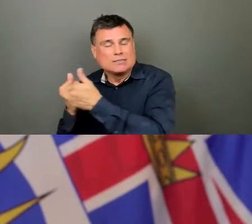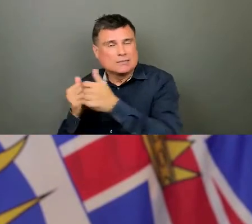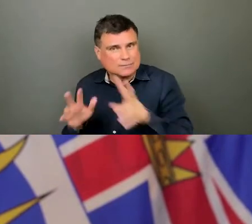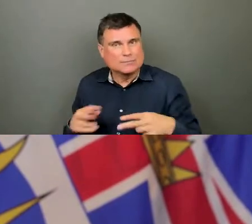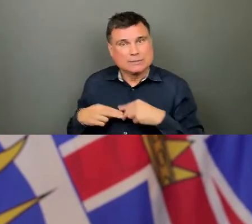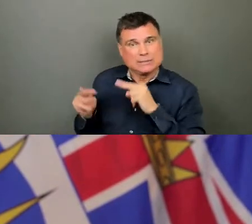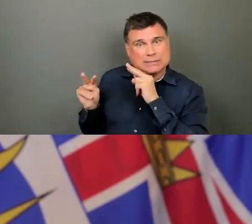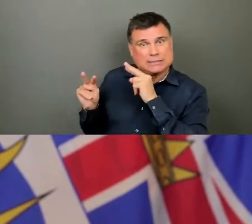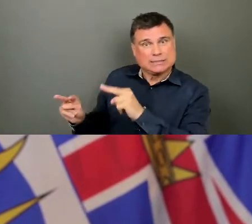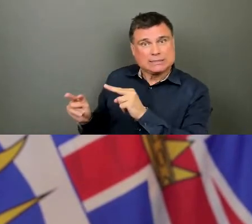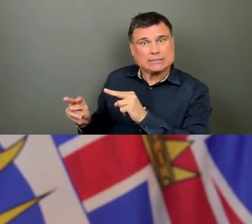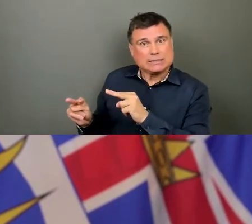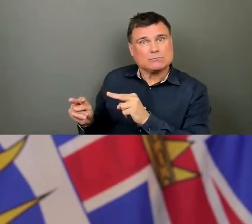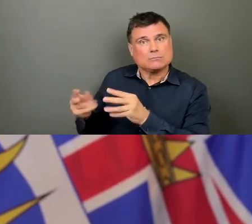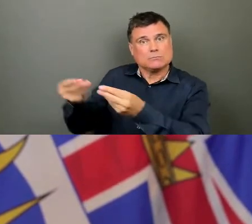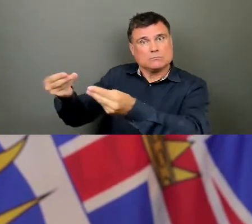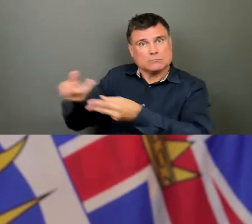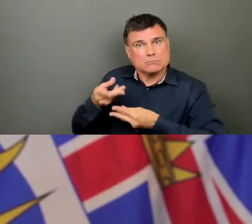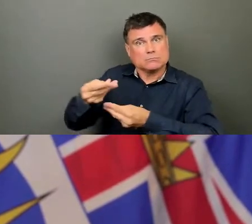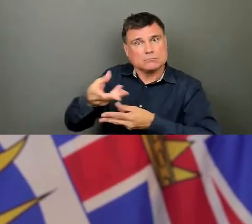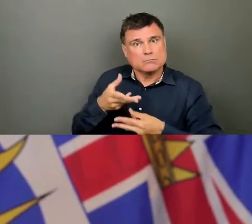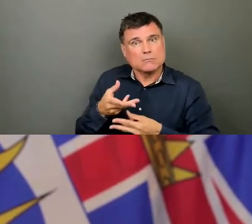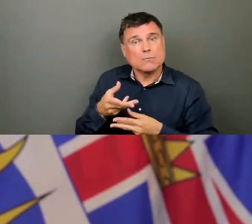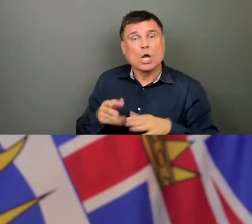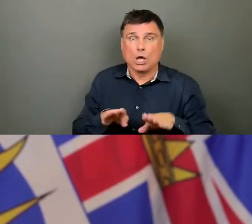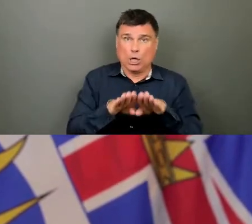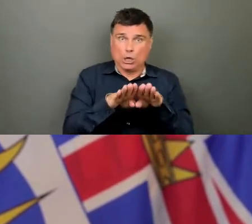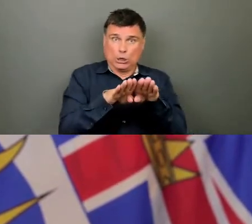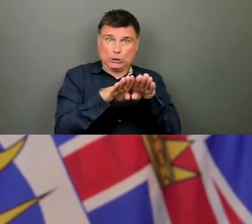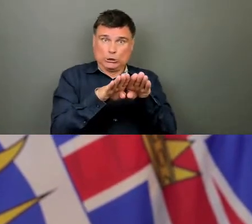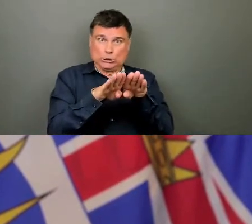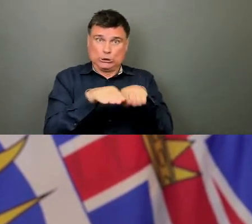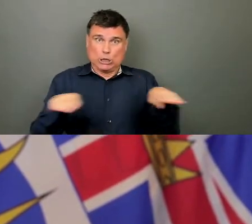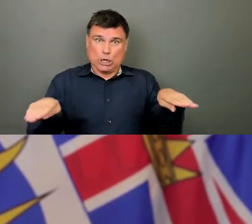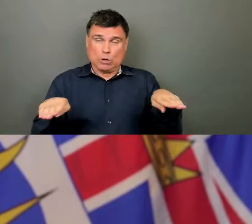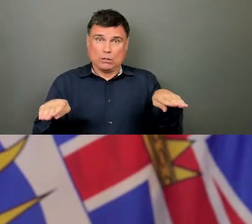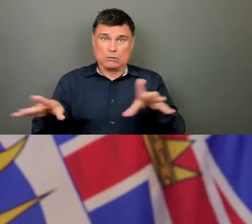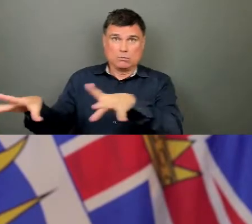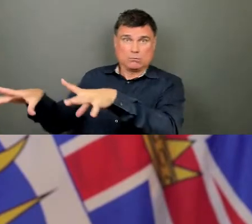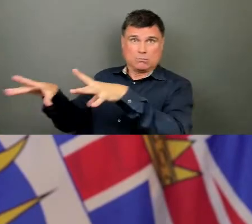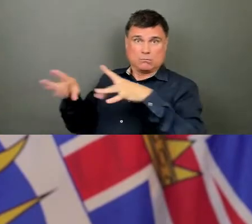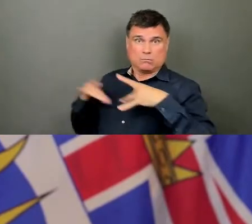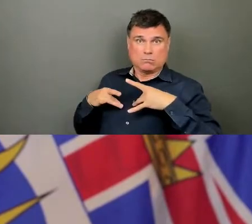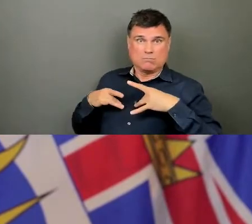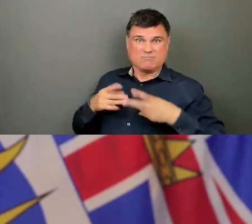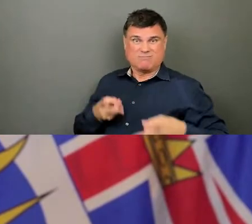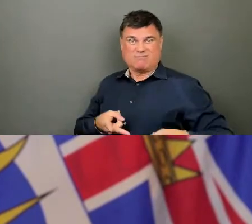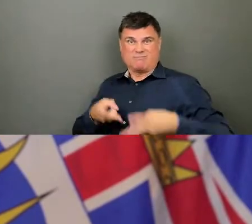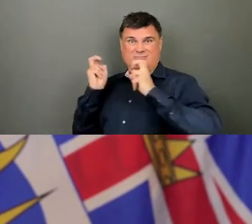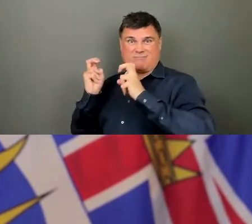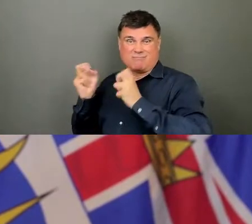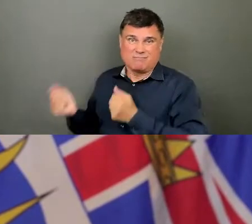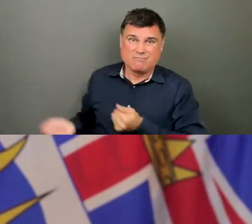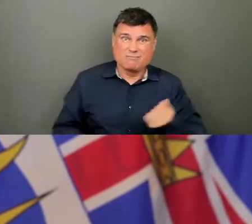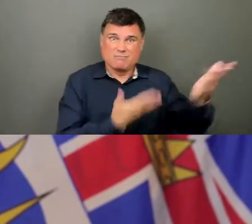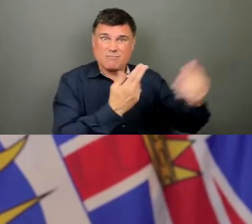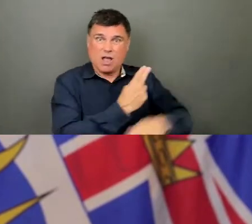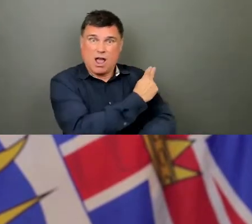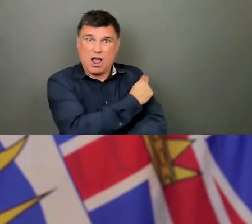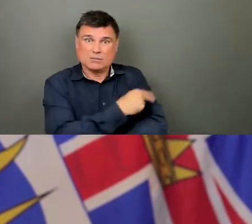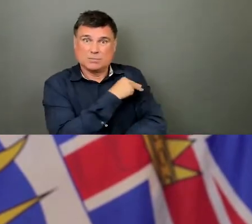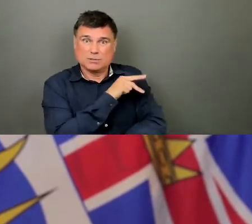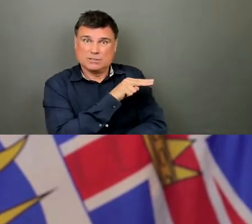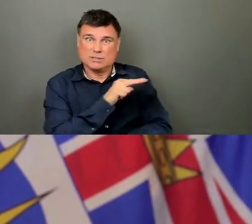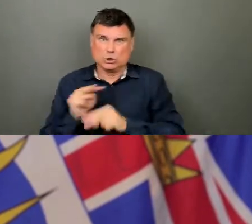rates of severe illness and hospitalization in children that has been reported in the U.S. And those data are being looked at right